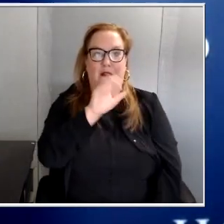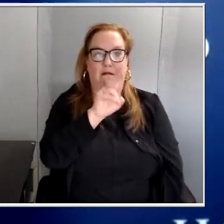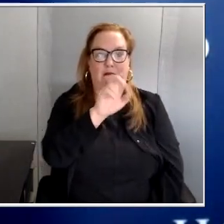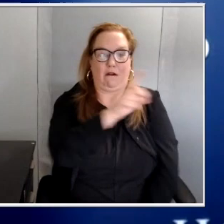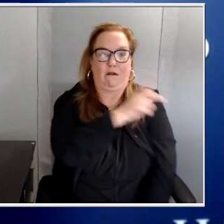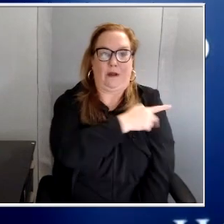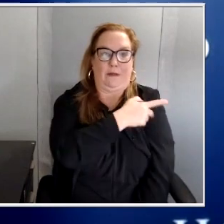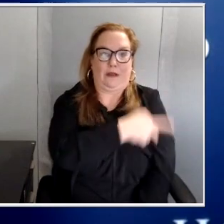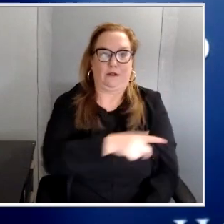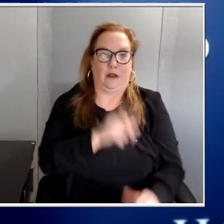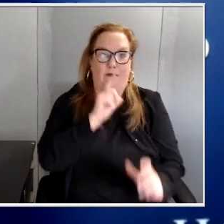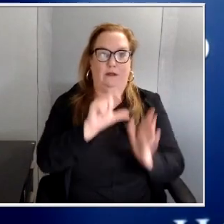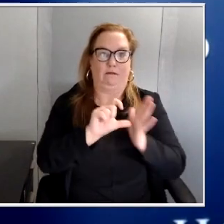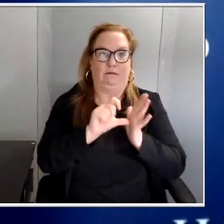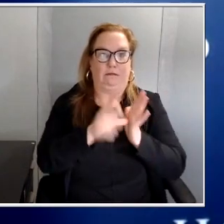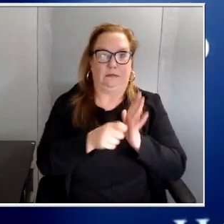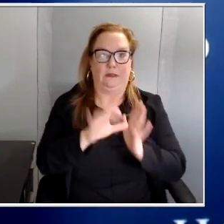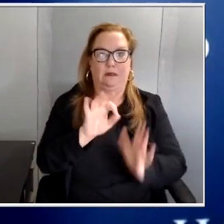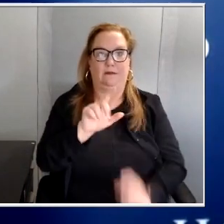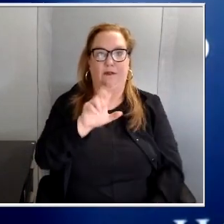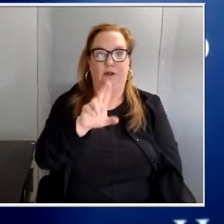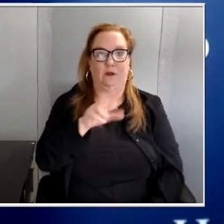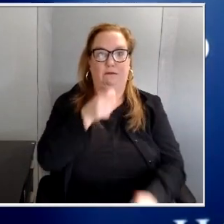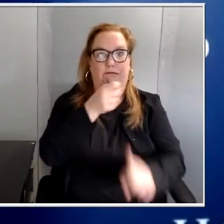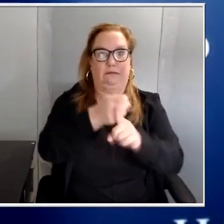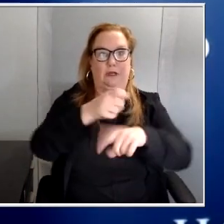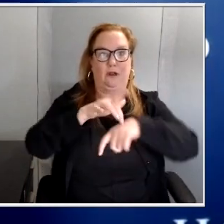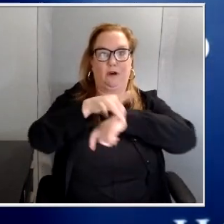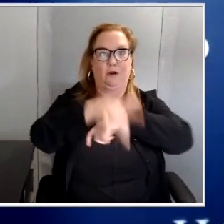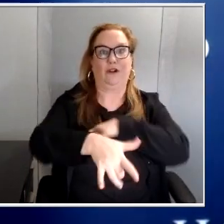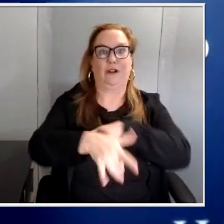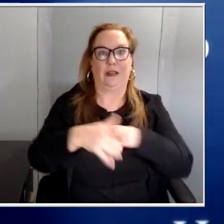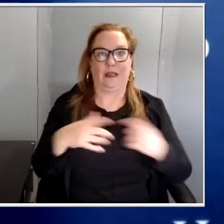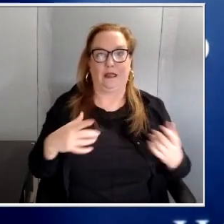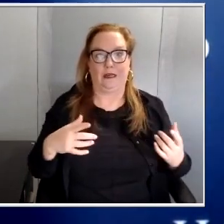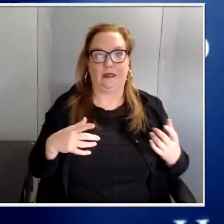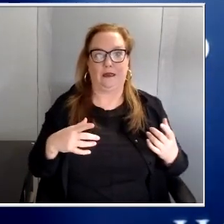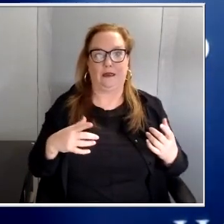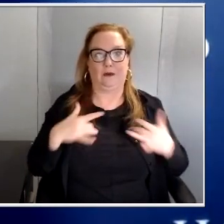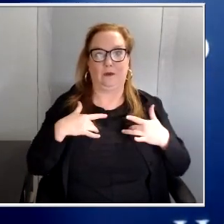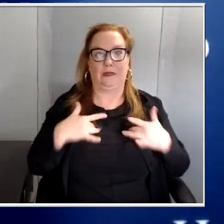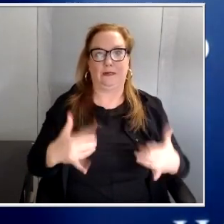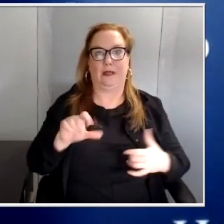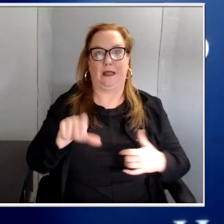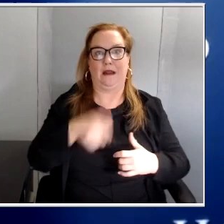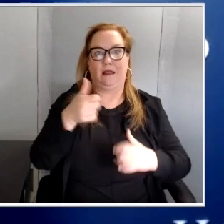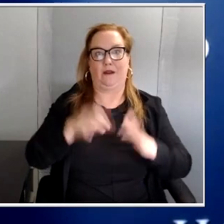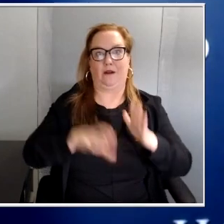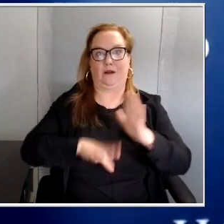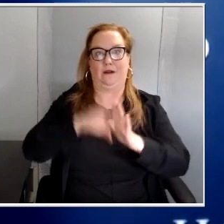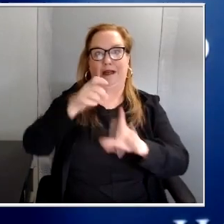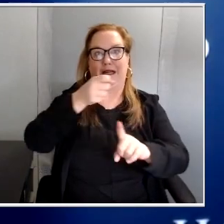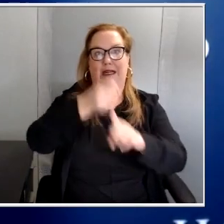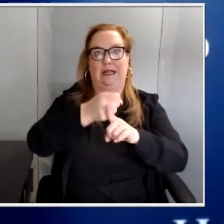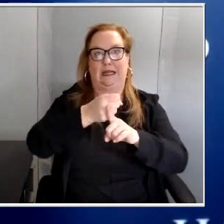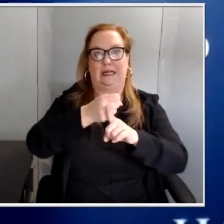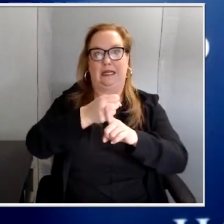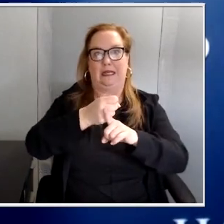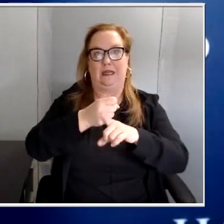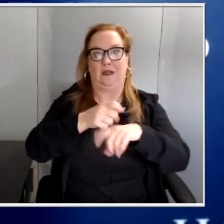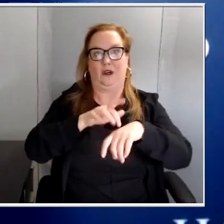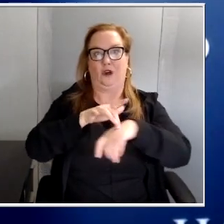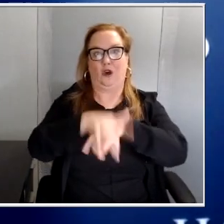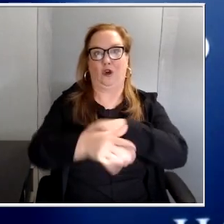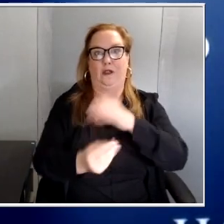really stressing the flu vaccine. It came early in a hurry. We usually have another wave of it in the later early spring or